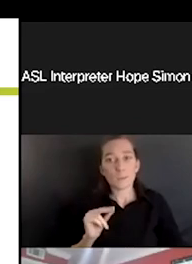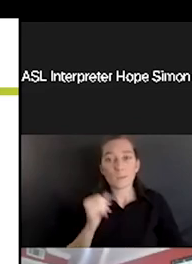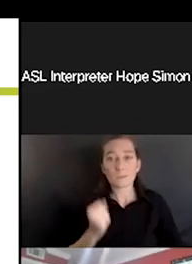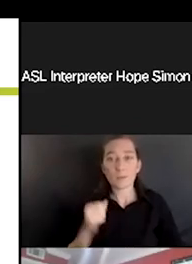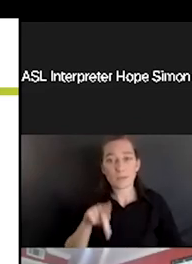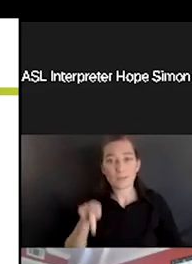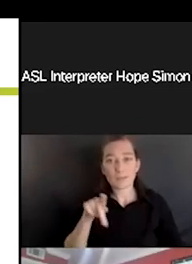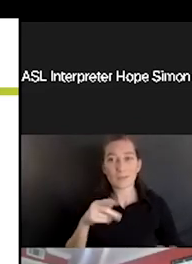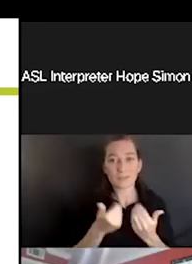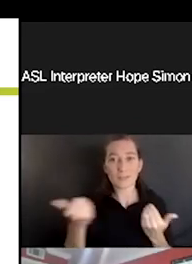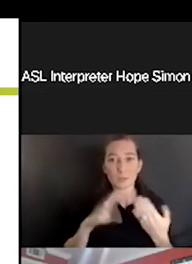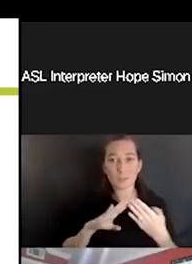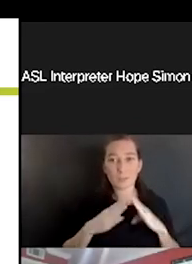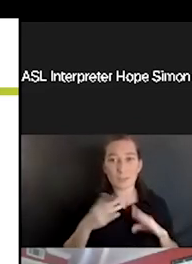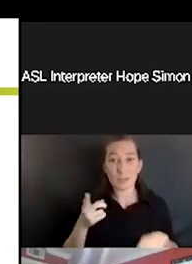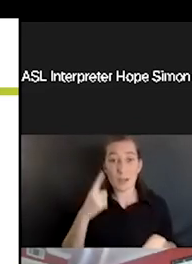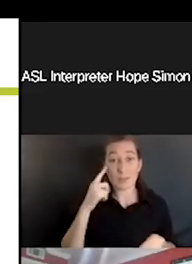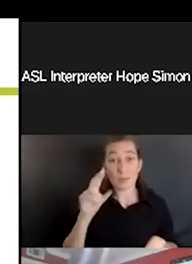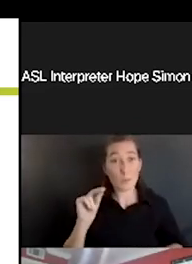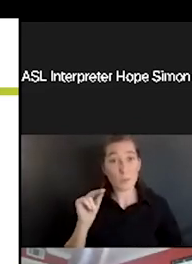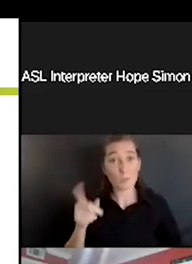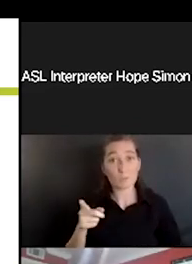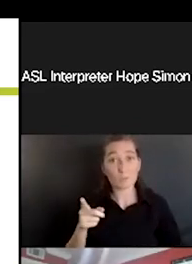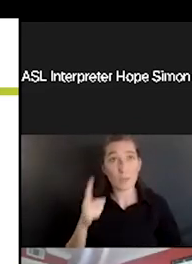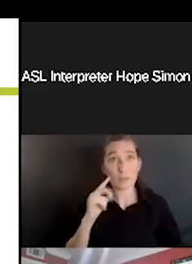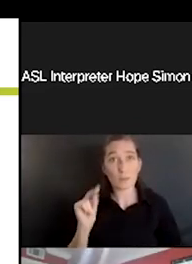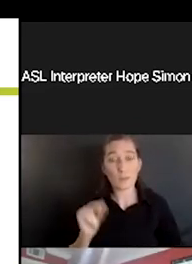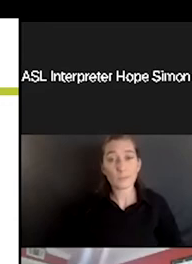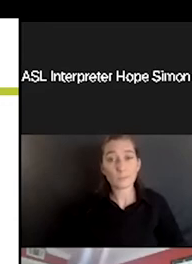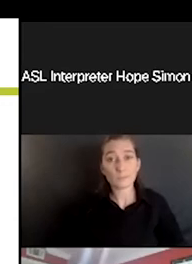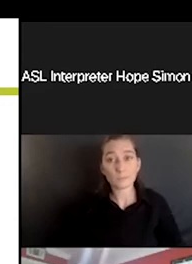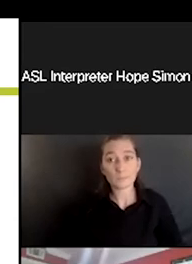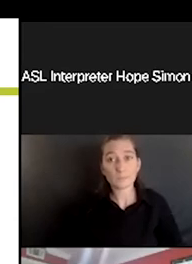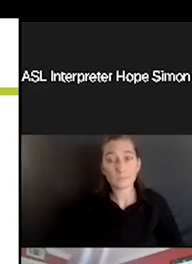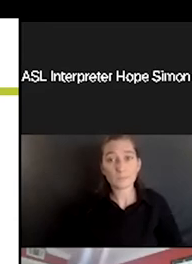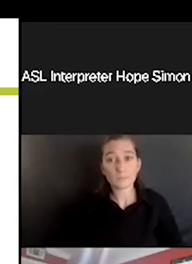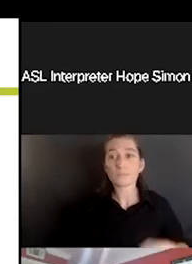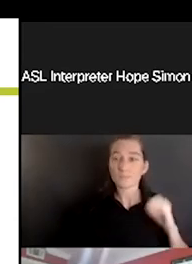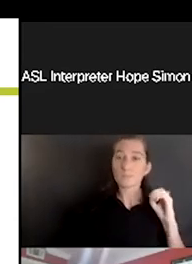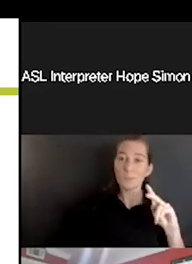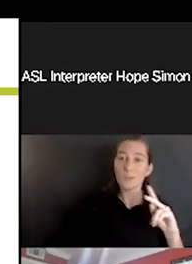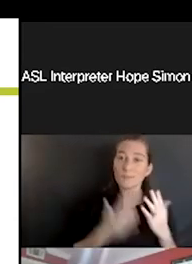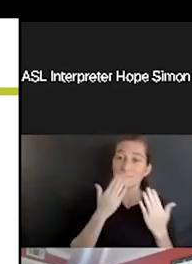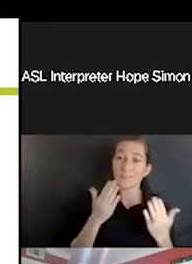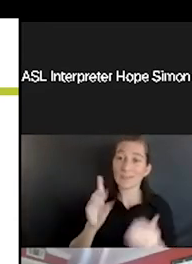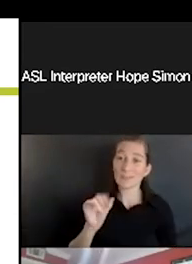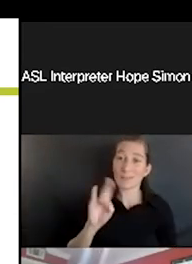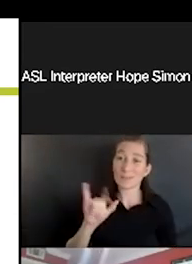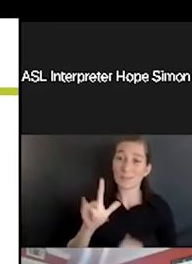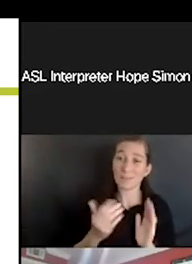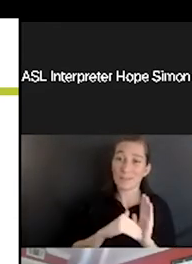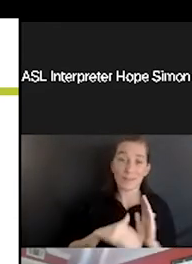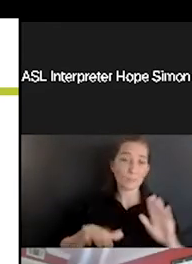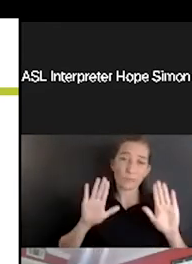Yeah. And no, they do not. Not to my knowledge. No. All right. Daniel, thanks again for a great presentation and